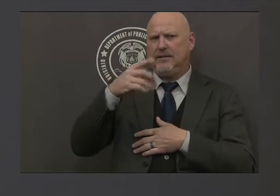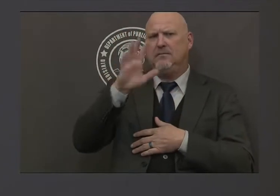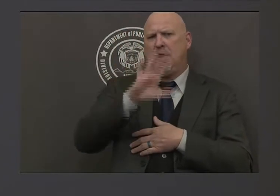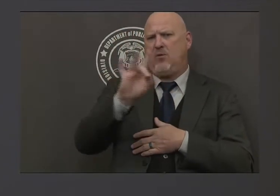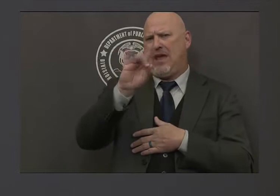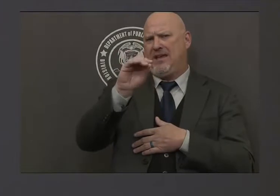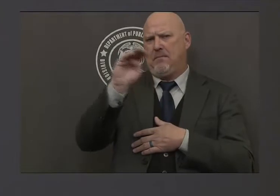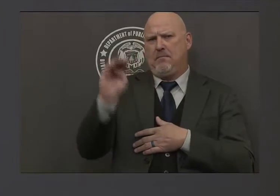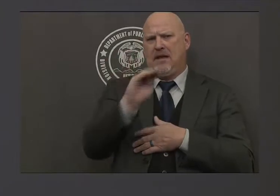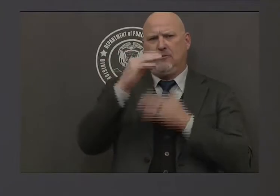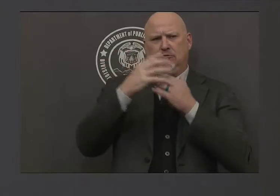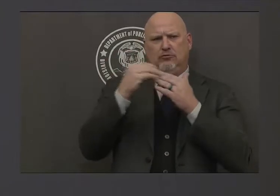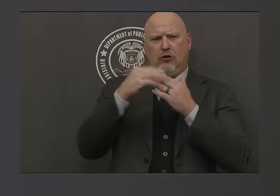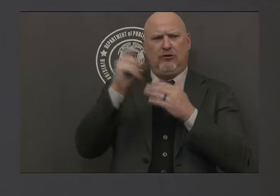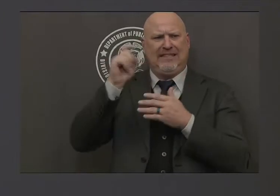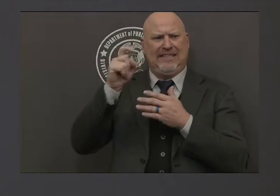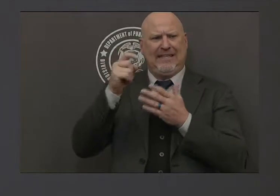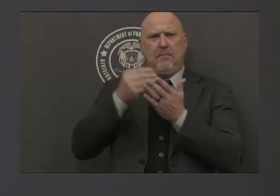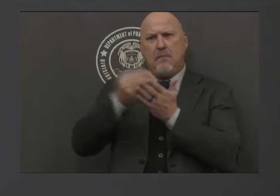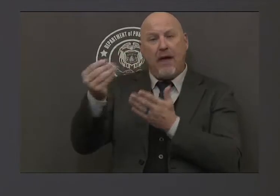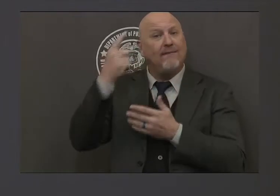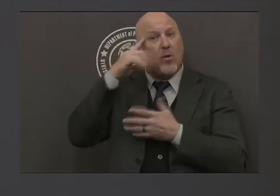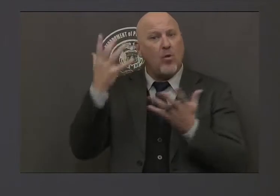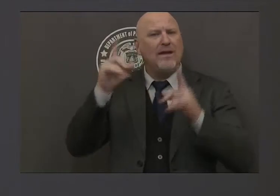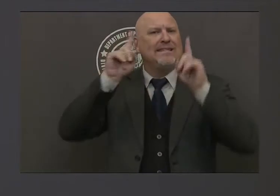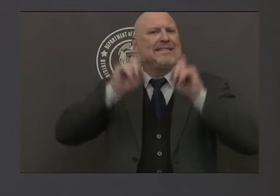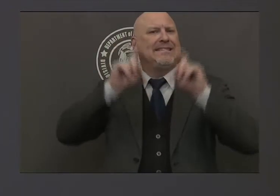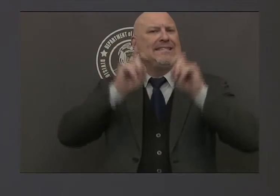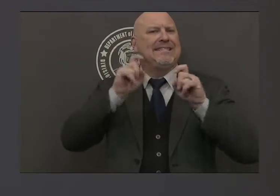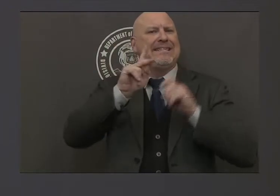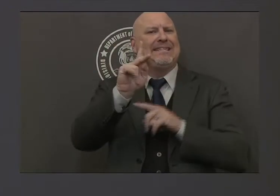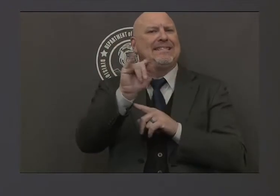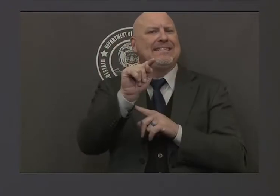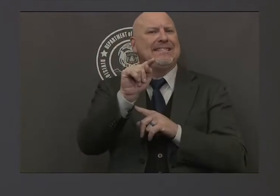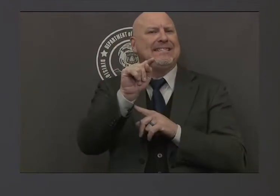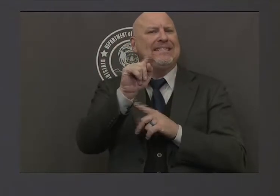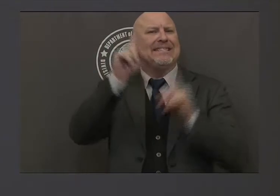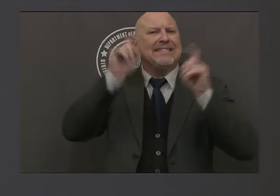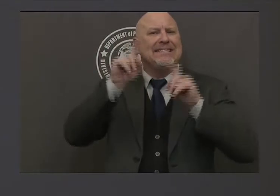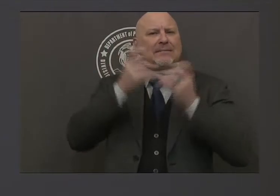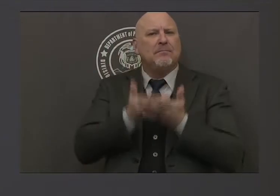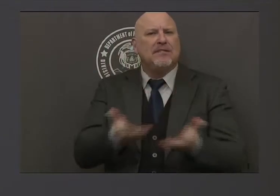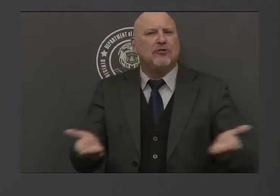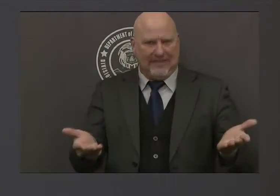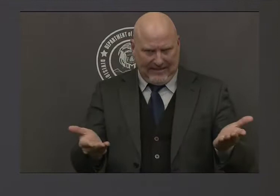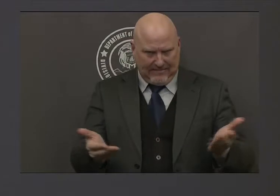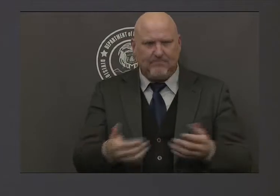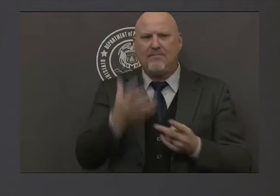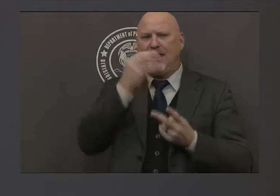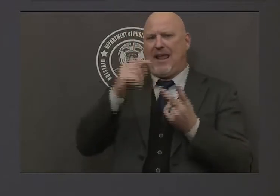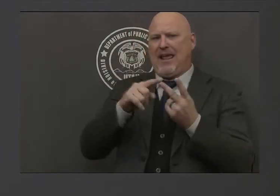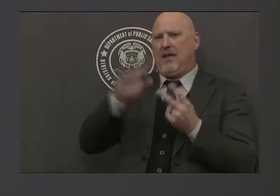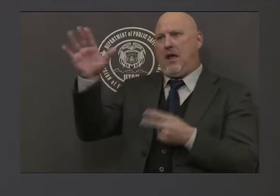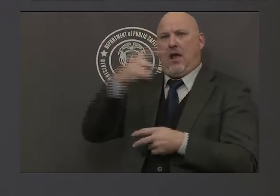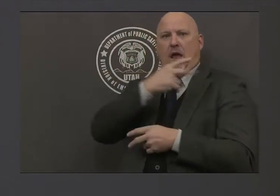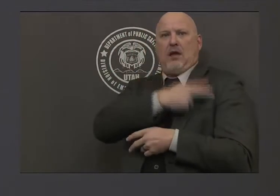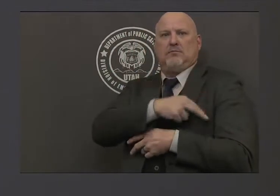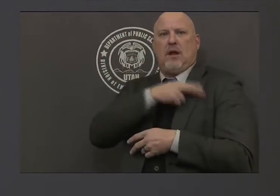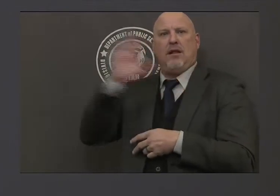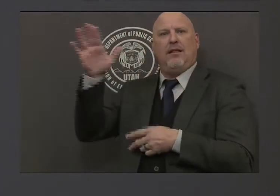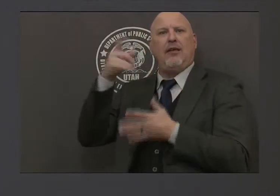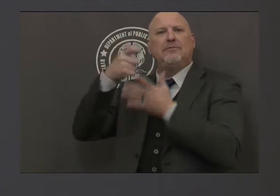COVID testing, including test purchases and hospital expenses related to testing, about $64 million